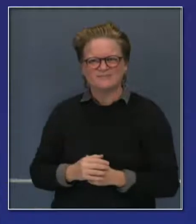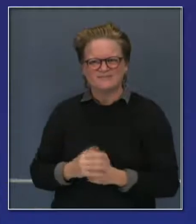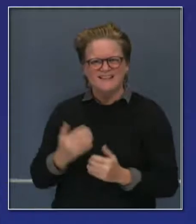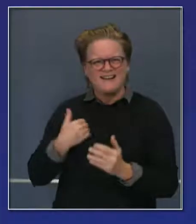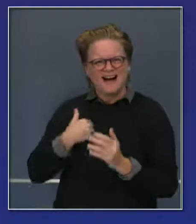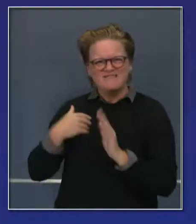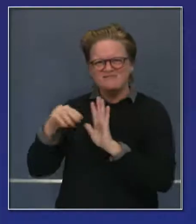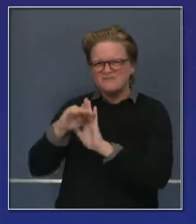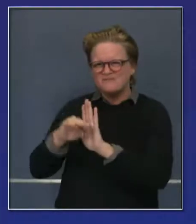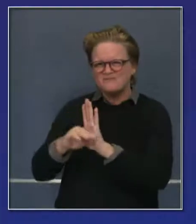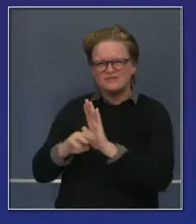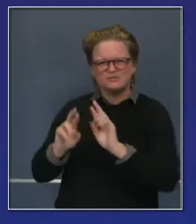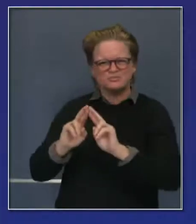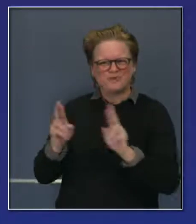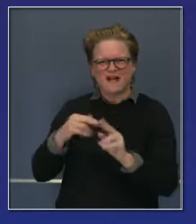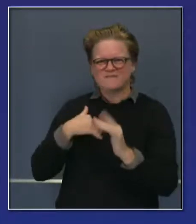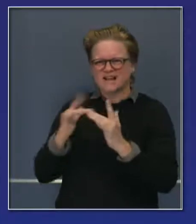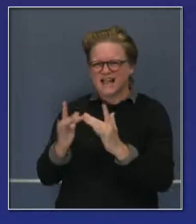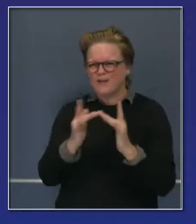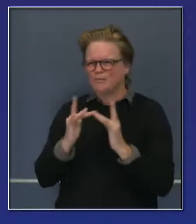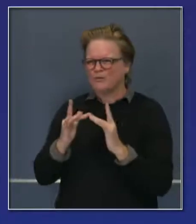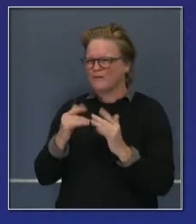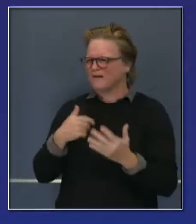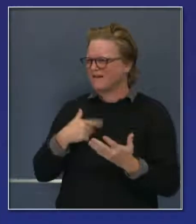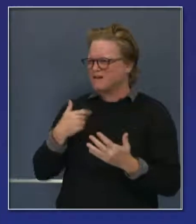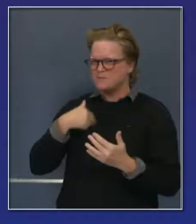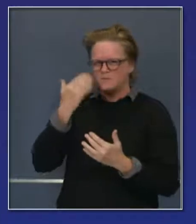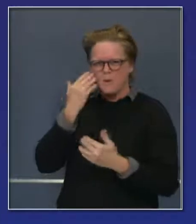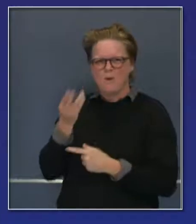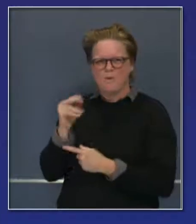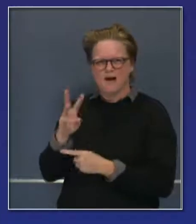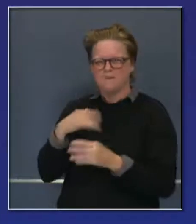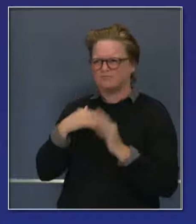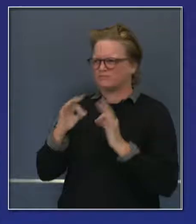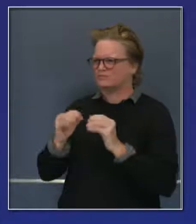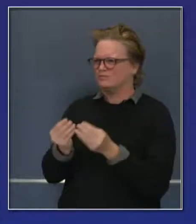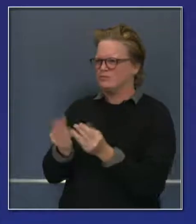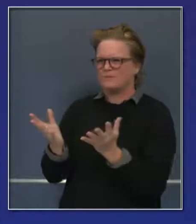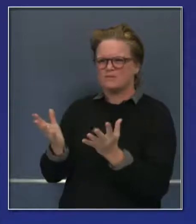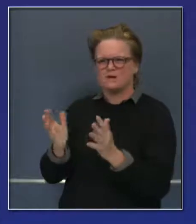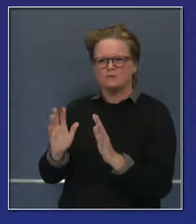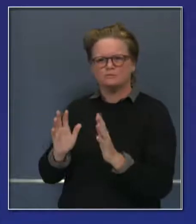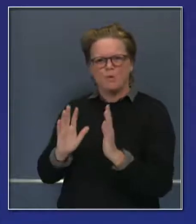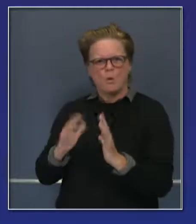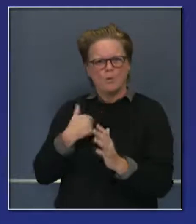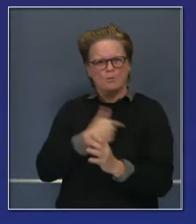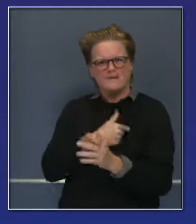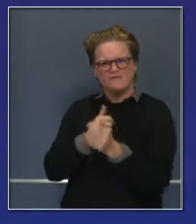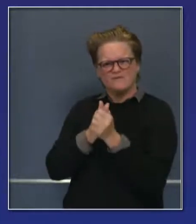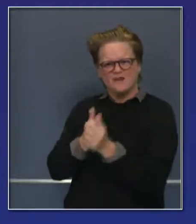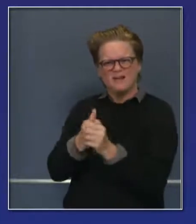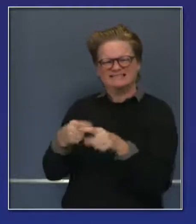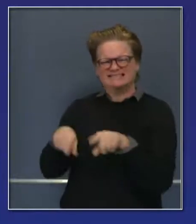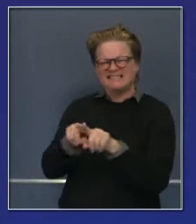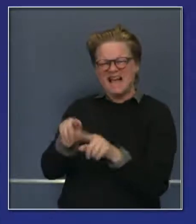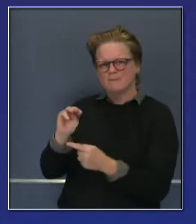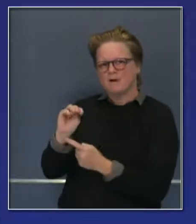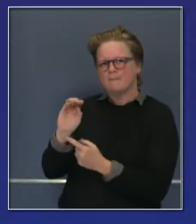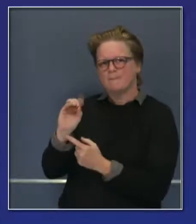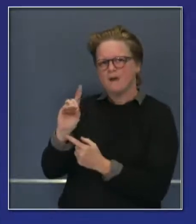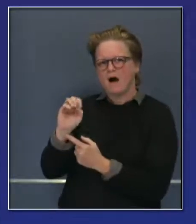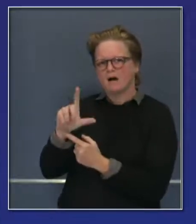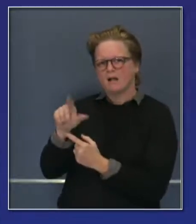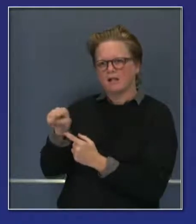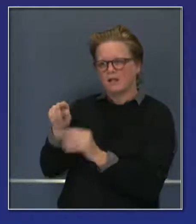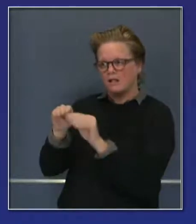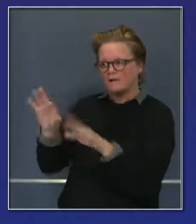on that, and we want to make sure, as it relates to the distribution of these vaccines, that we are mindful of what's working with the existing protocols